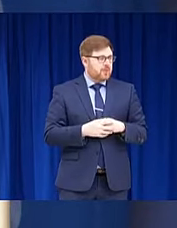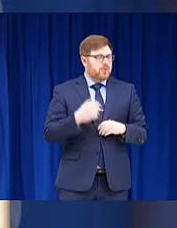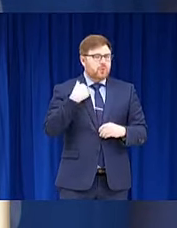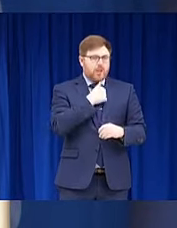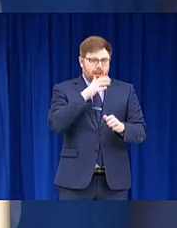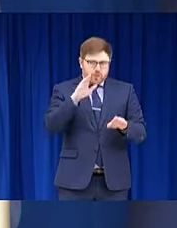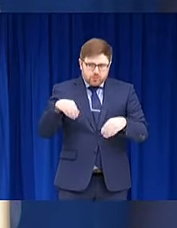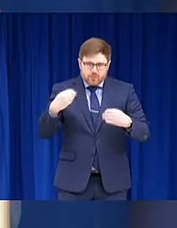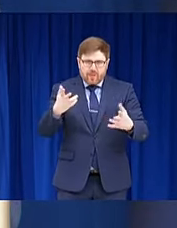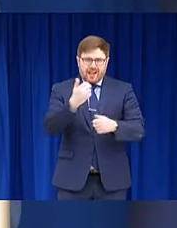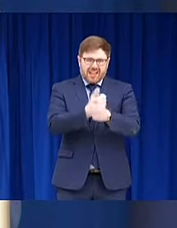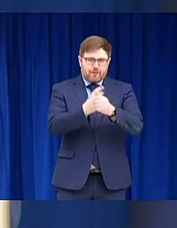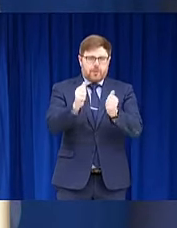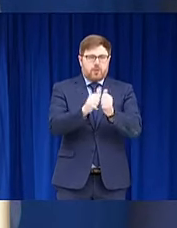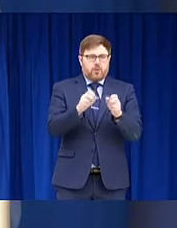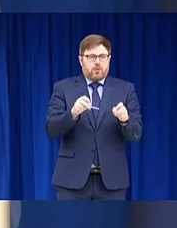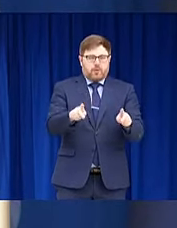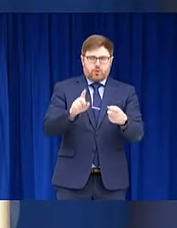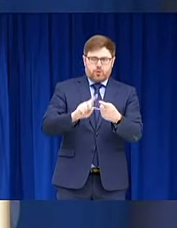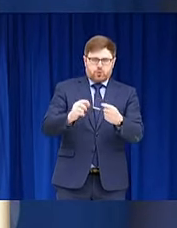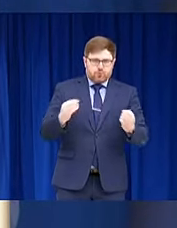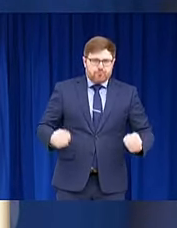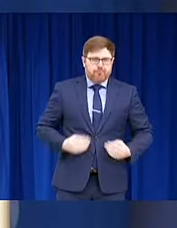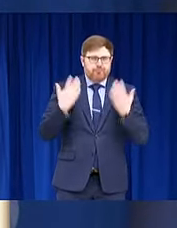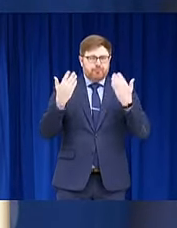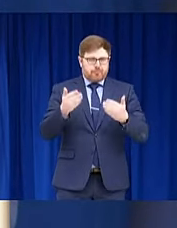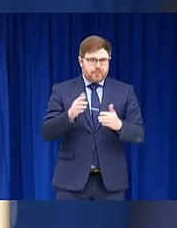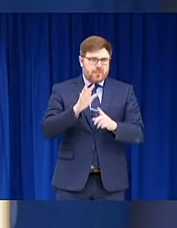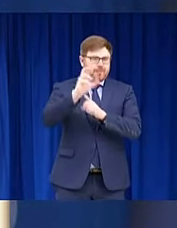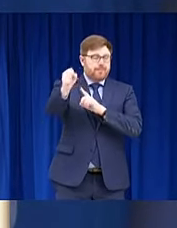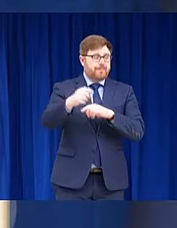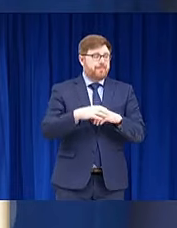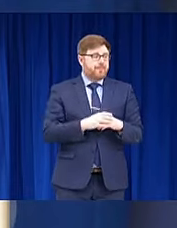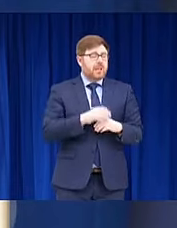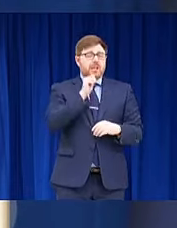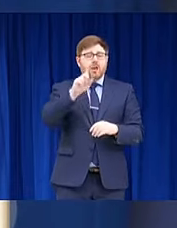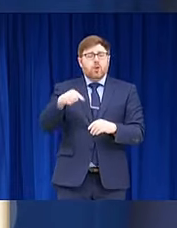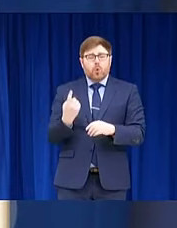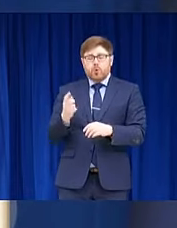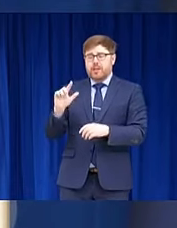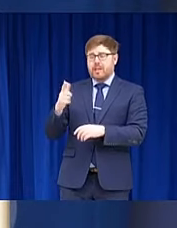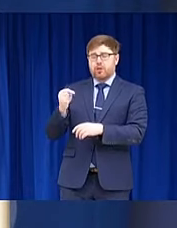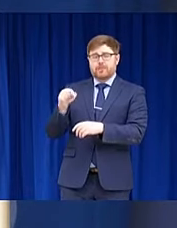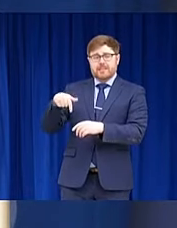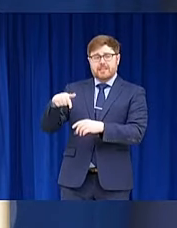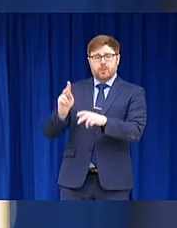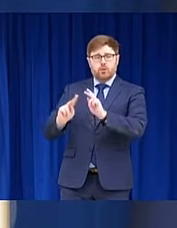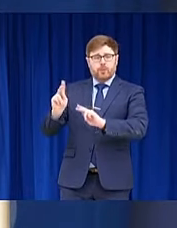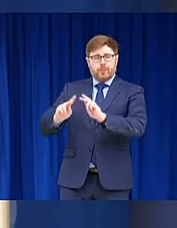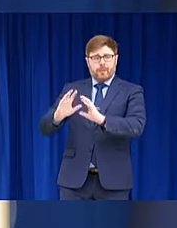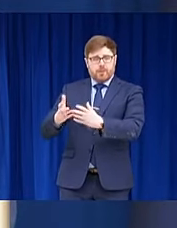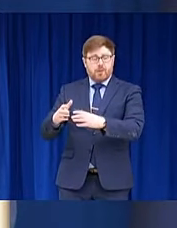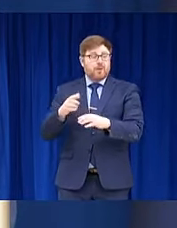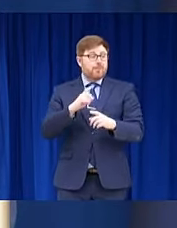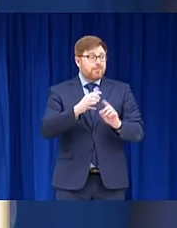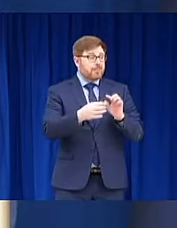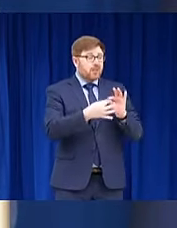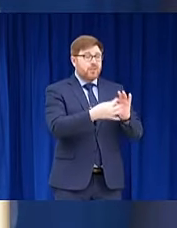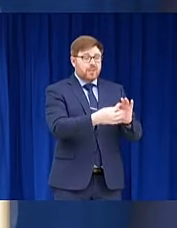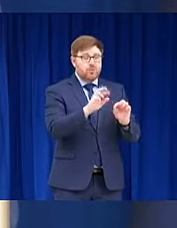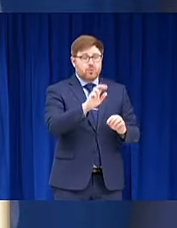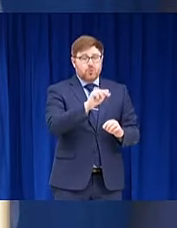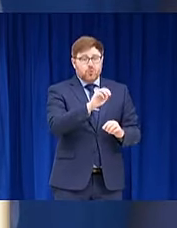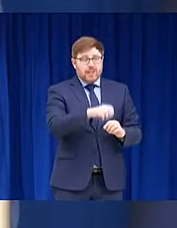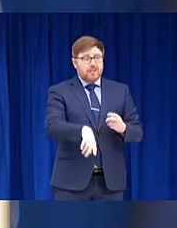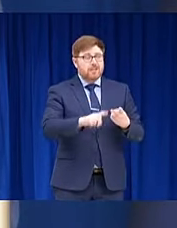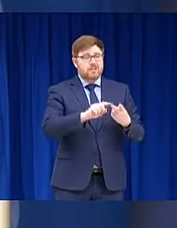thrive. And not only barriers facing LGBTQ+ individuals, but also those related to race, gender, ability, background,